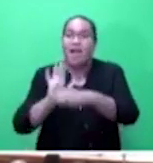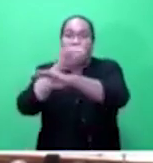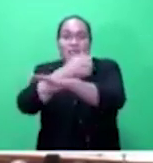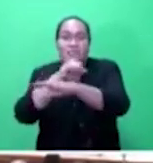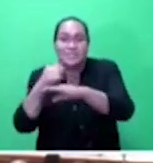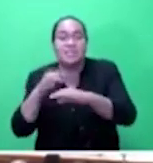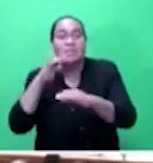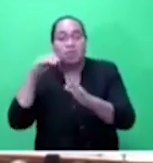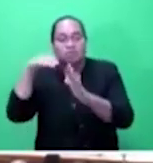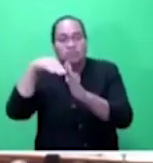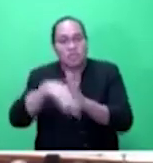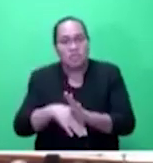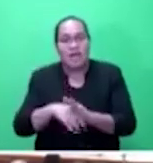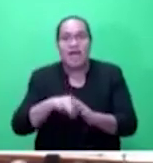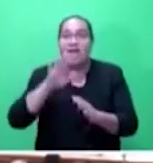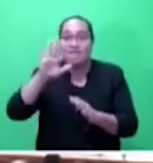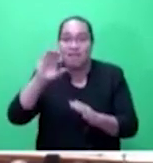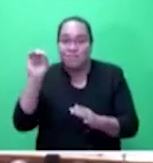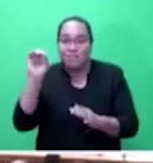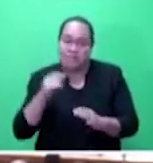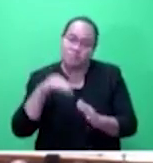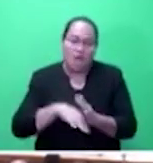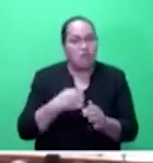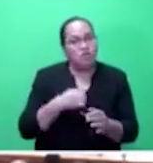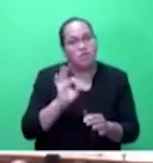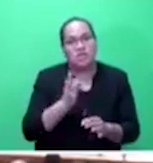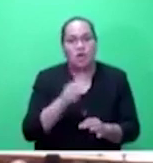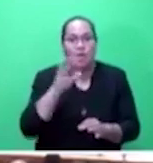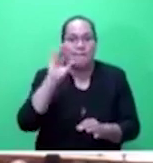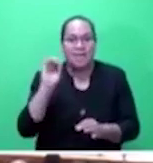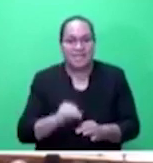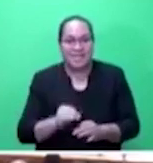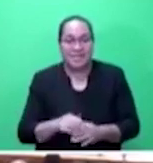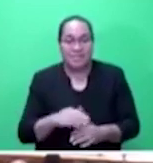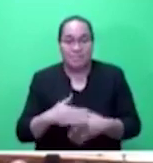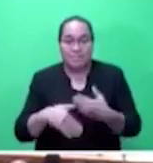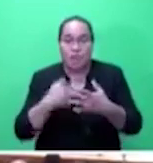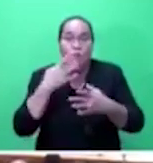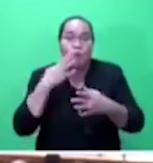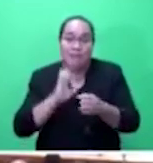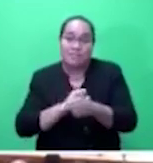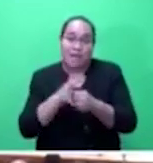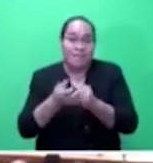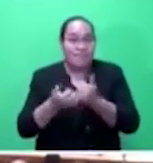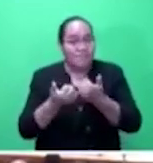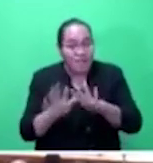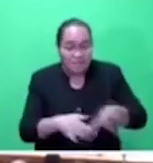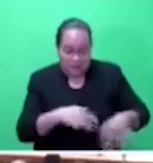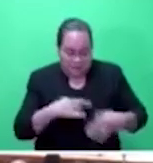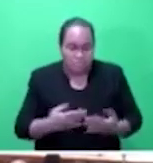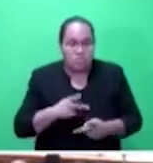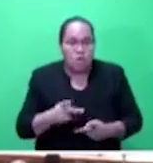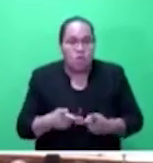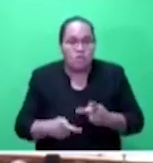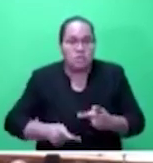duty reduced from 5% to 0% also. Until we pass this pandemic, Mr. Speaker, sir, the processing of applications